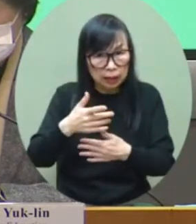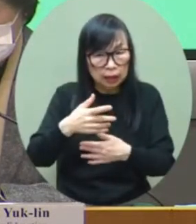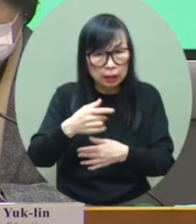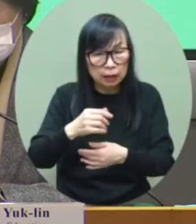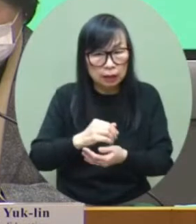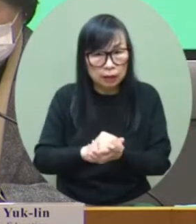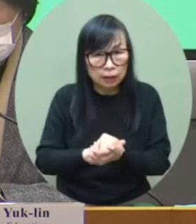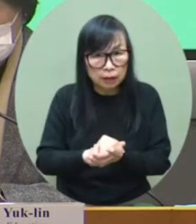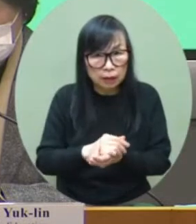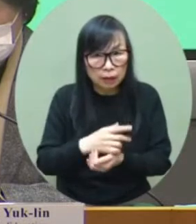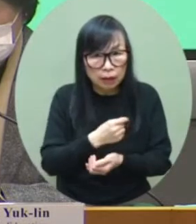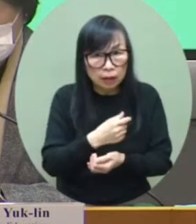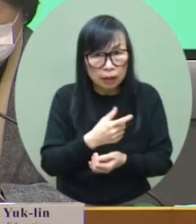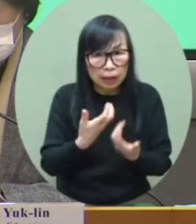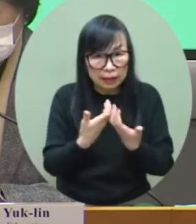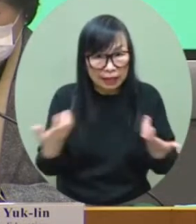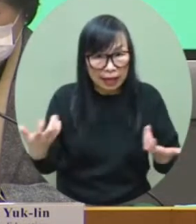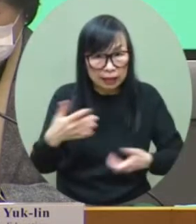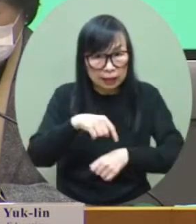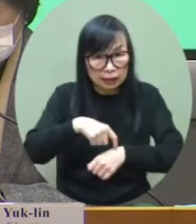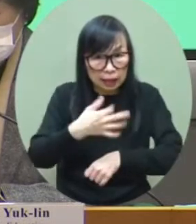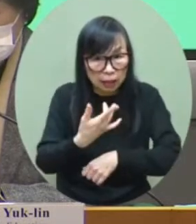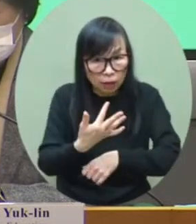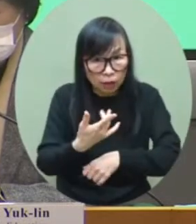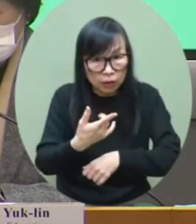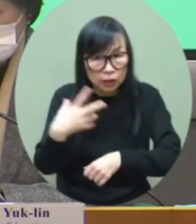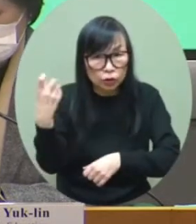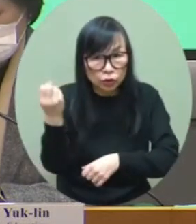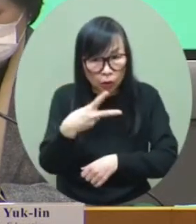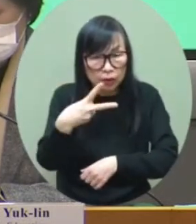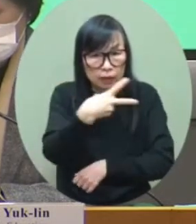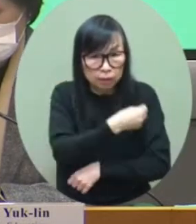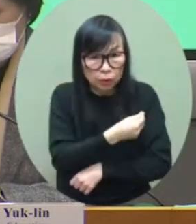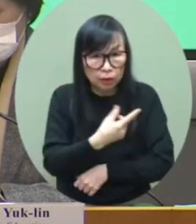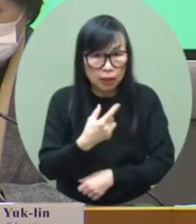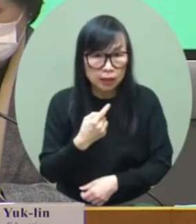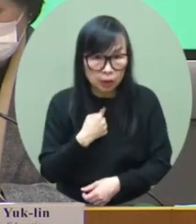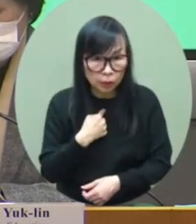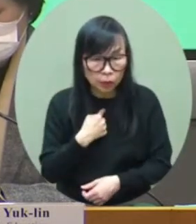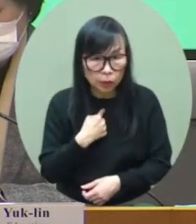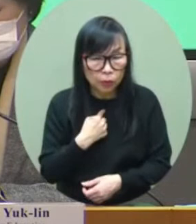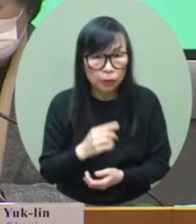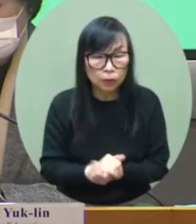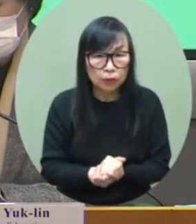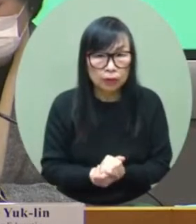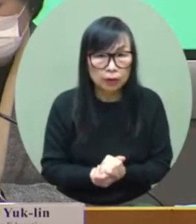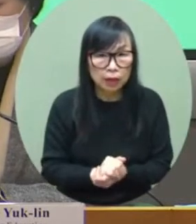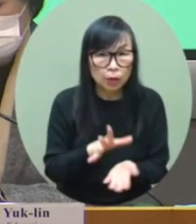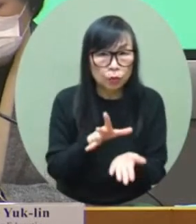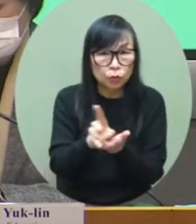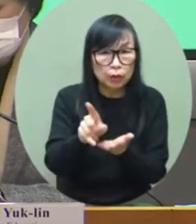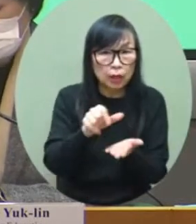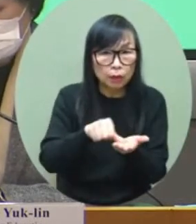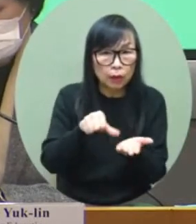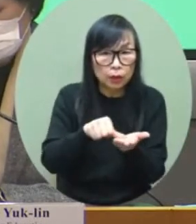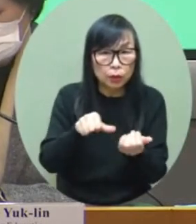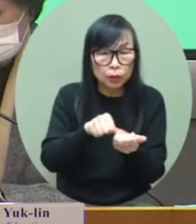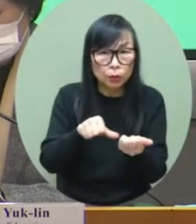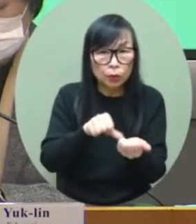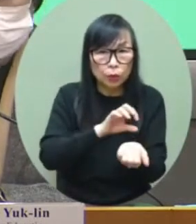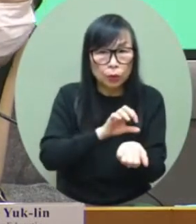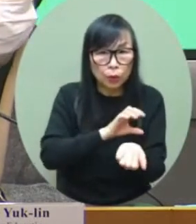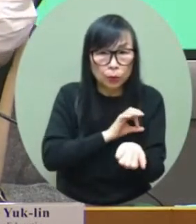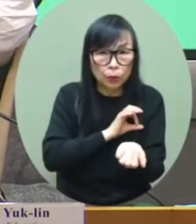need for regular vaccination to fight the COVID virus. As to